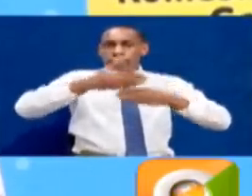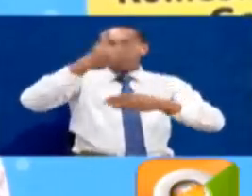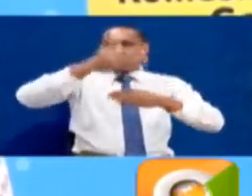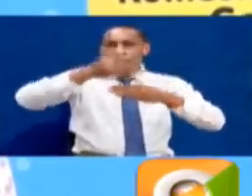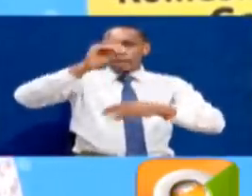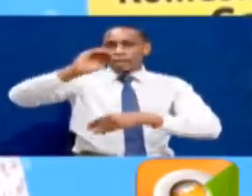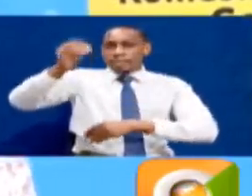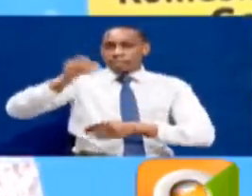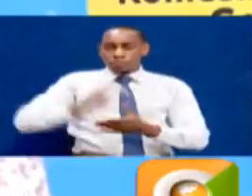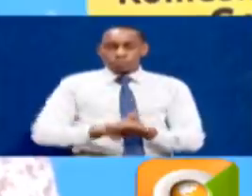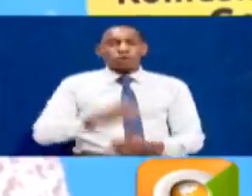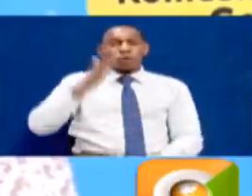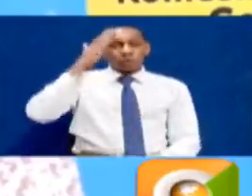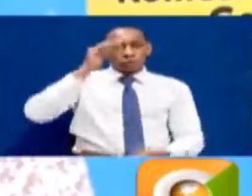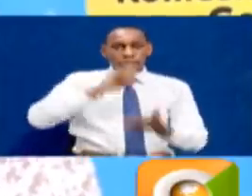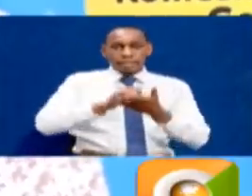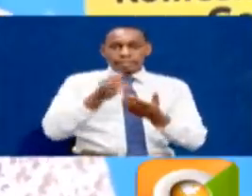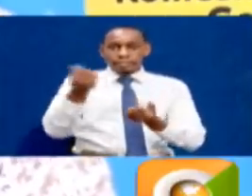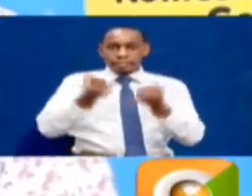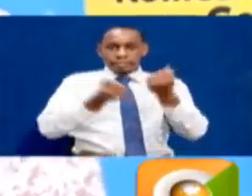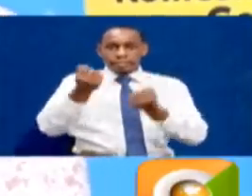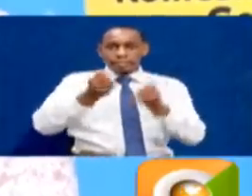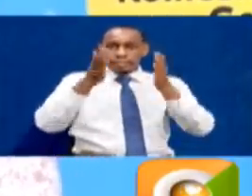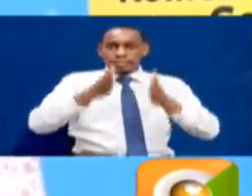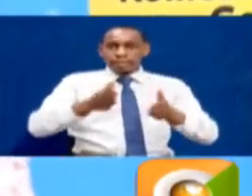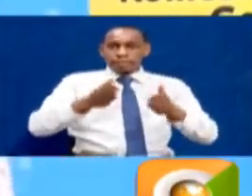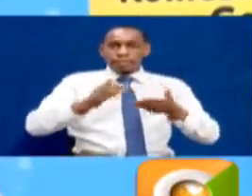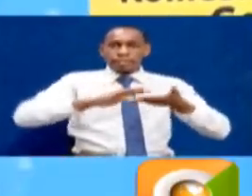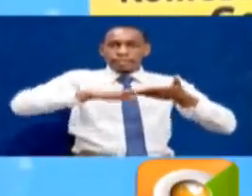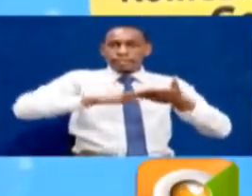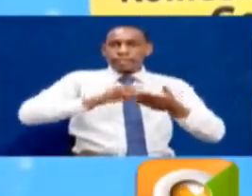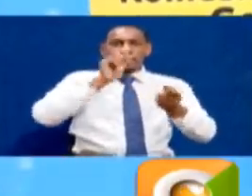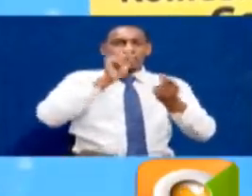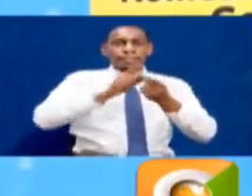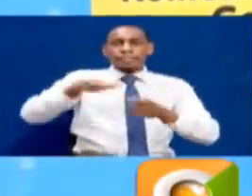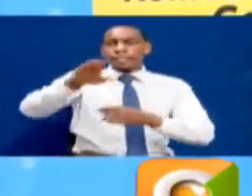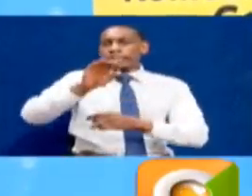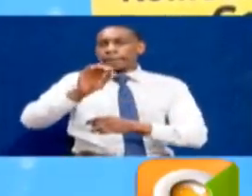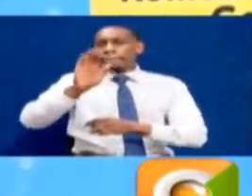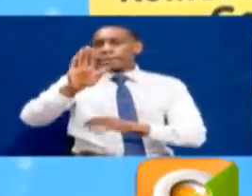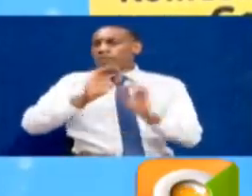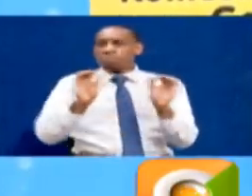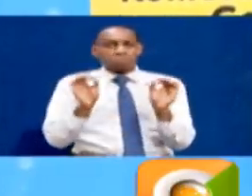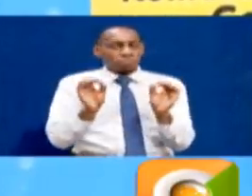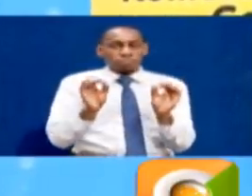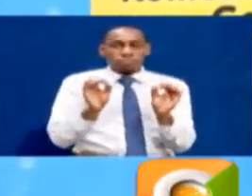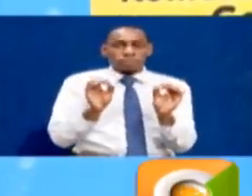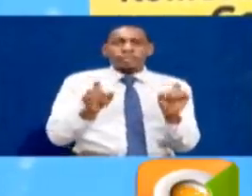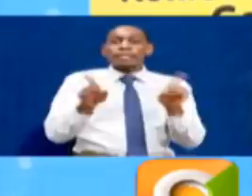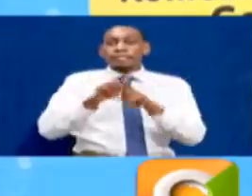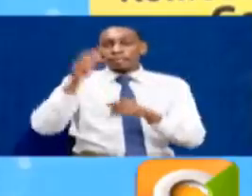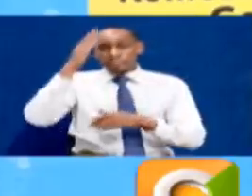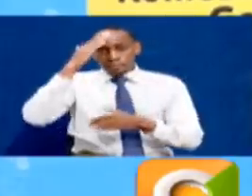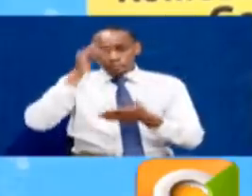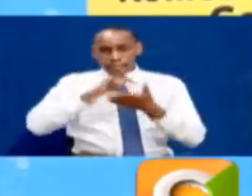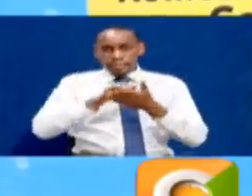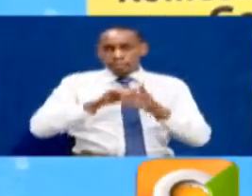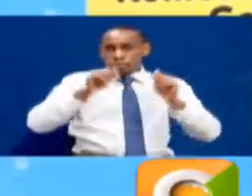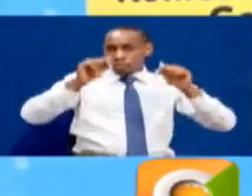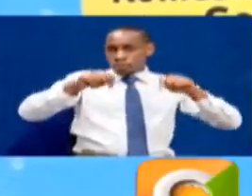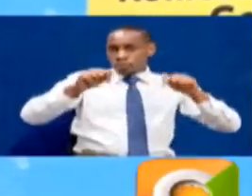border towns. As you know, those truck drivers are not supposed to be tested there. This is the, and I know that in today's